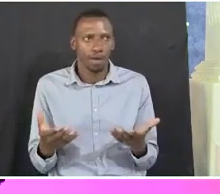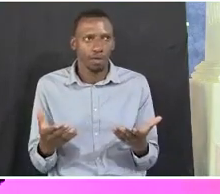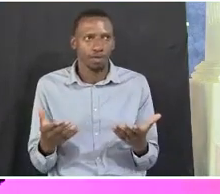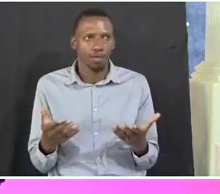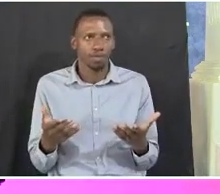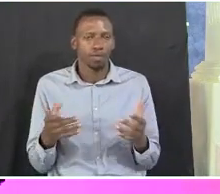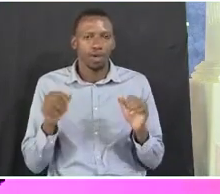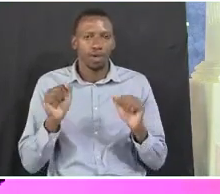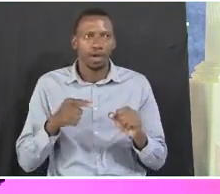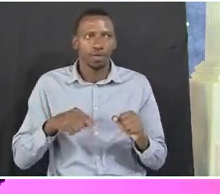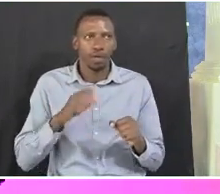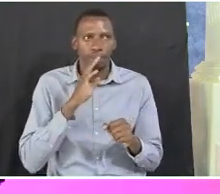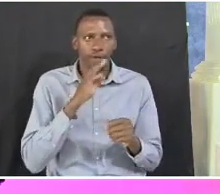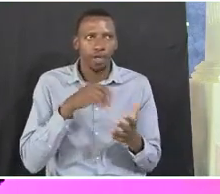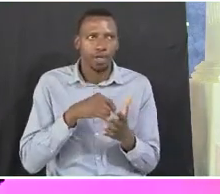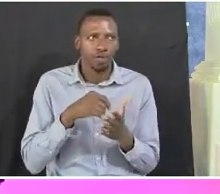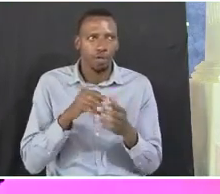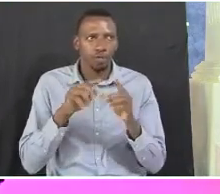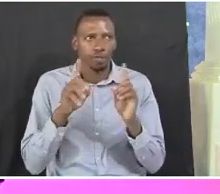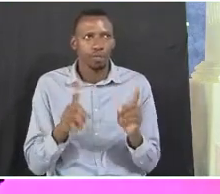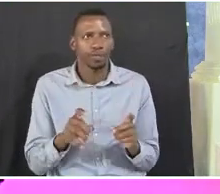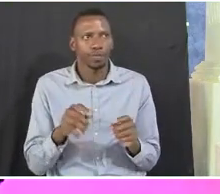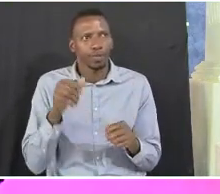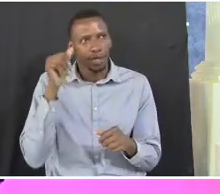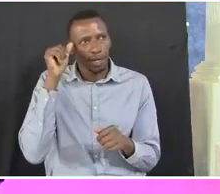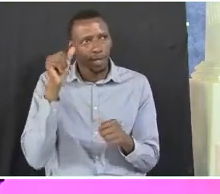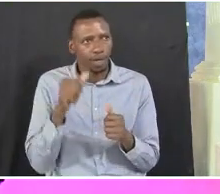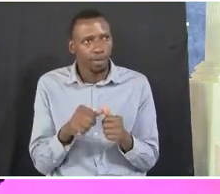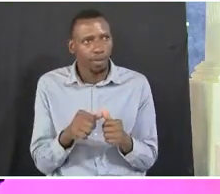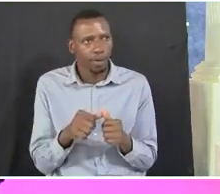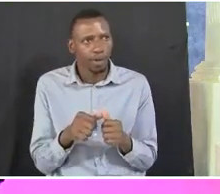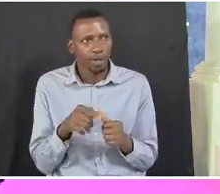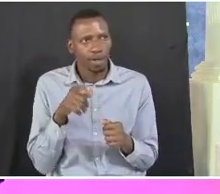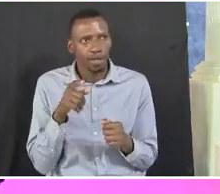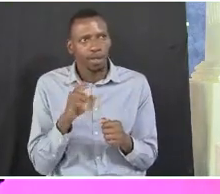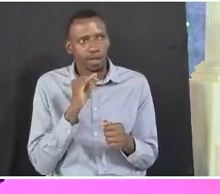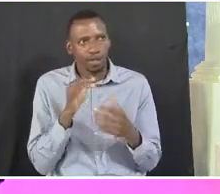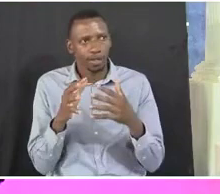get involved? Remember, this is in the US,